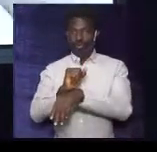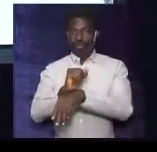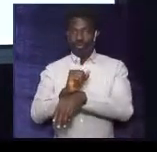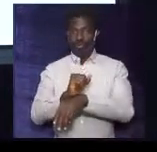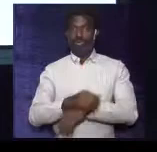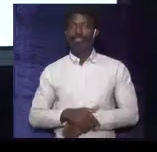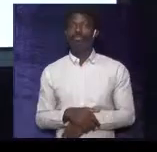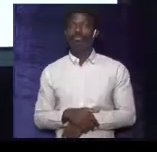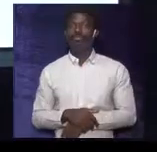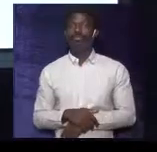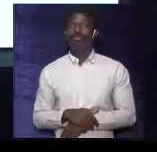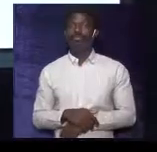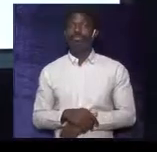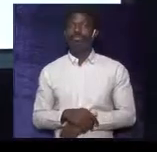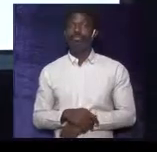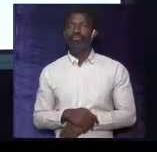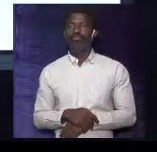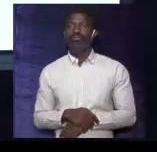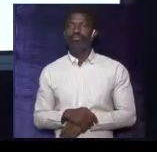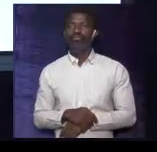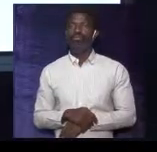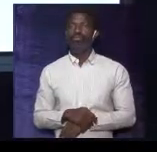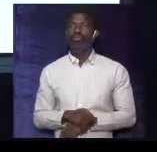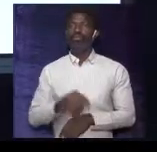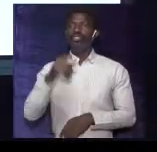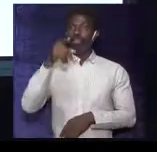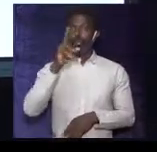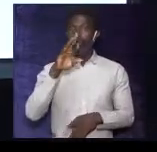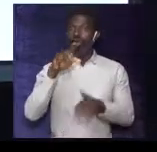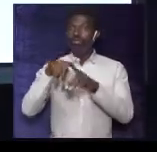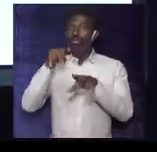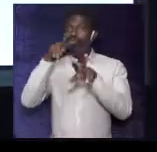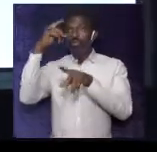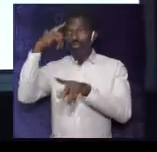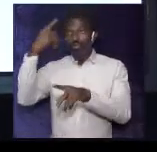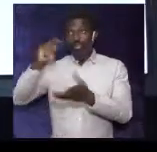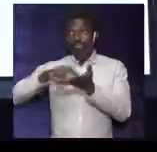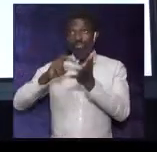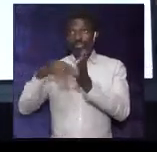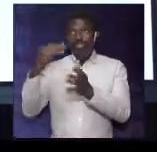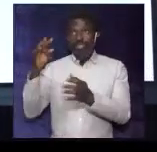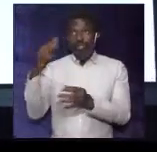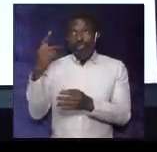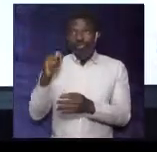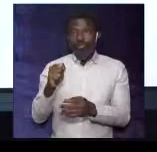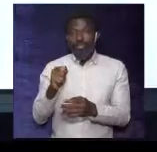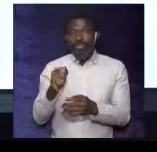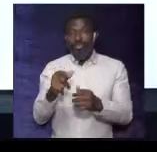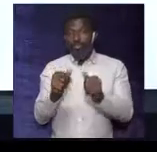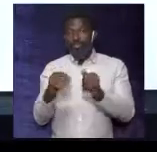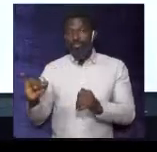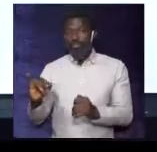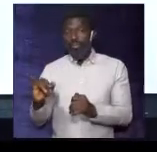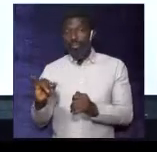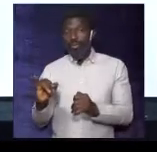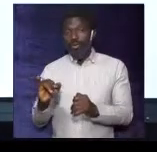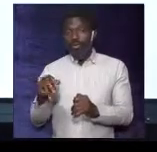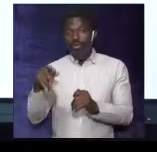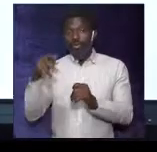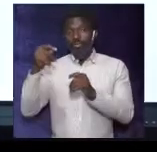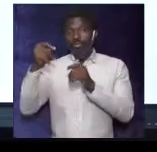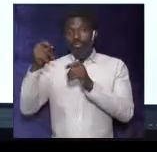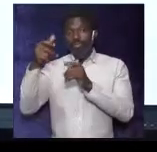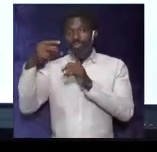Now to your homework. To your homework. You are to look for the meaning of the